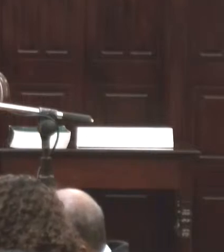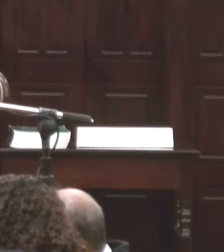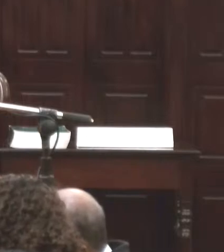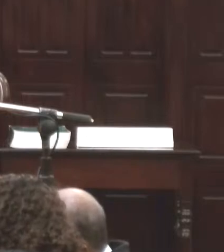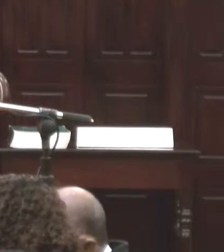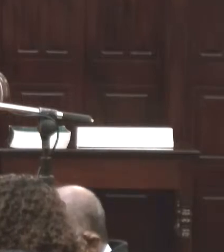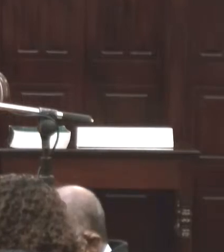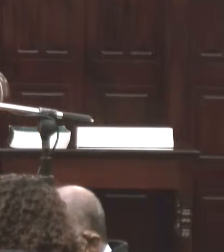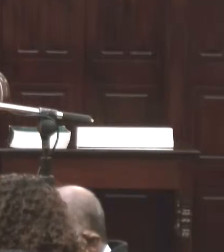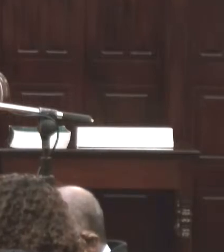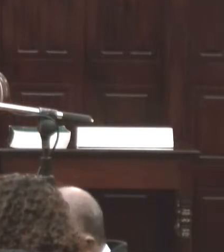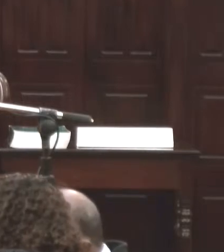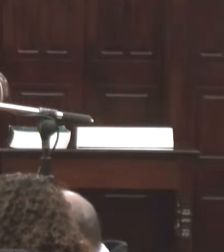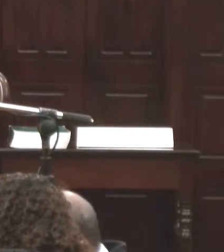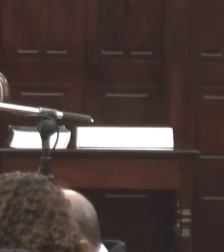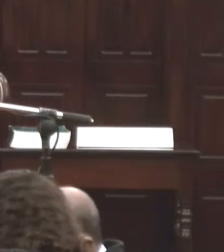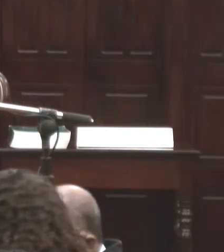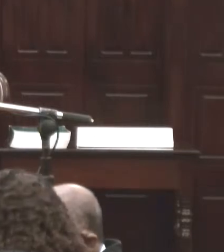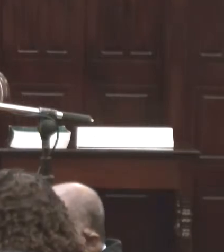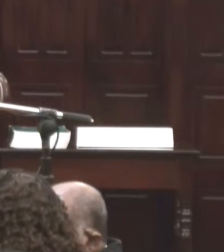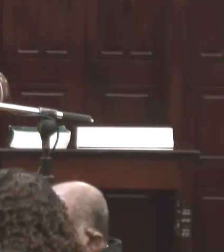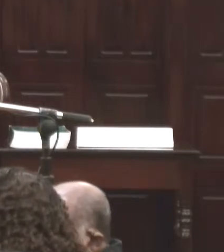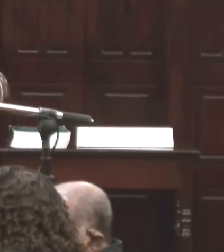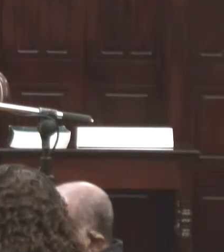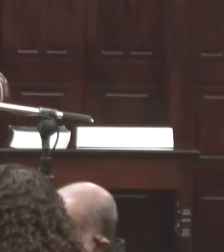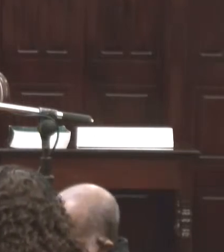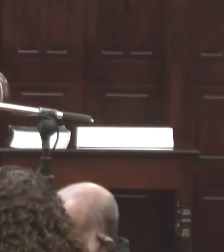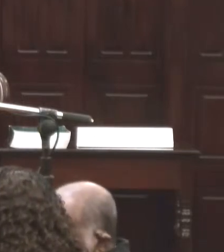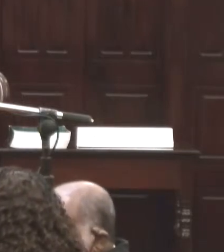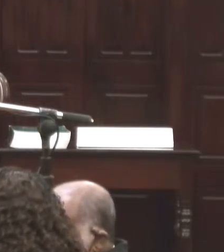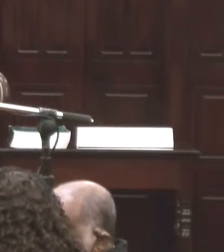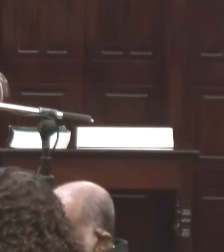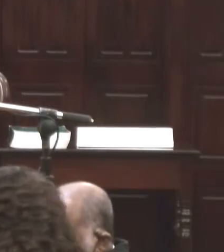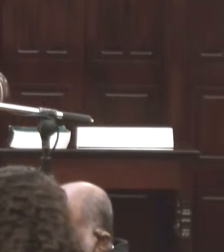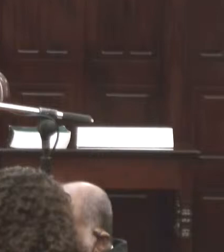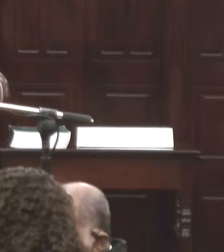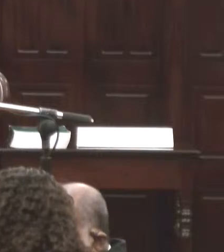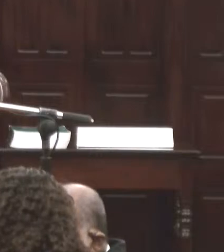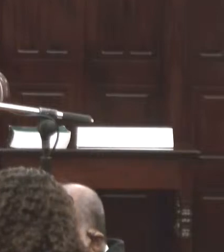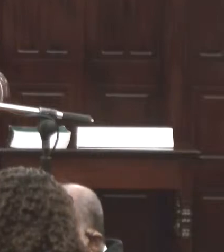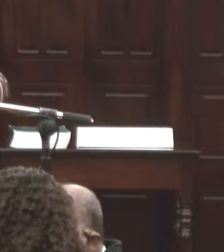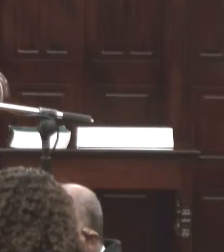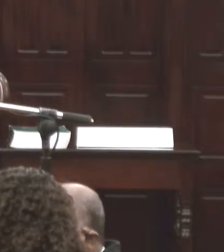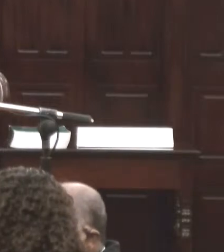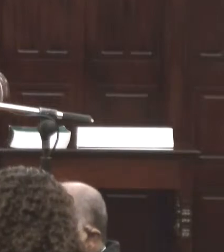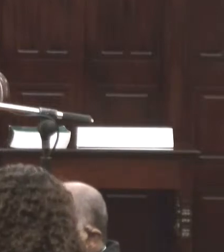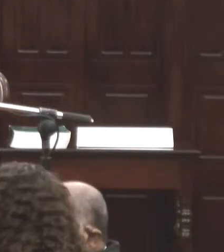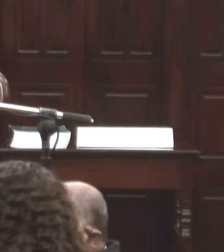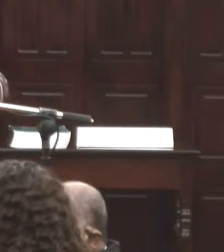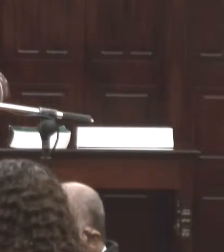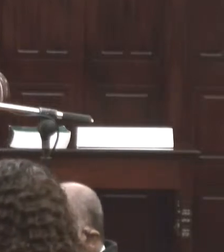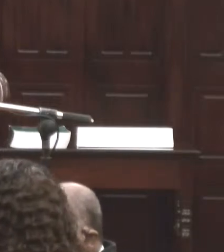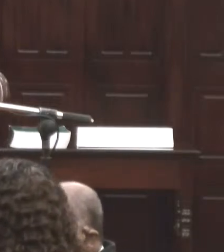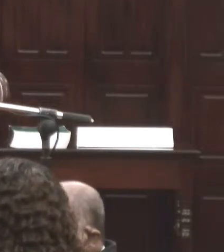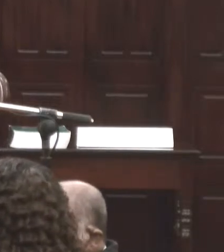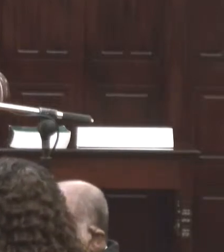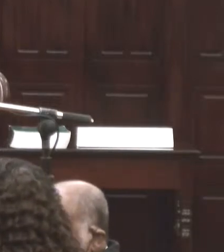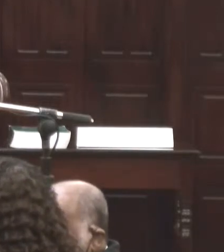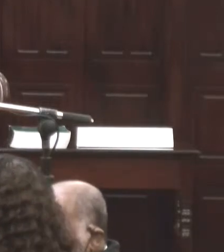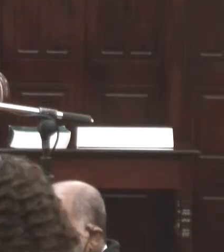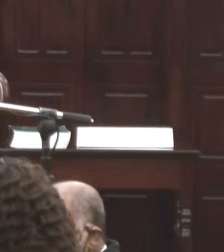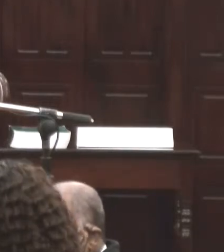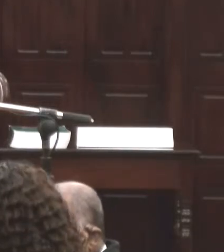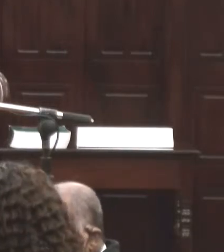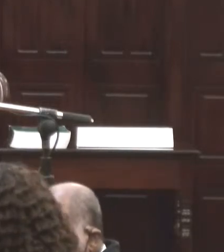this Honourable Chamber was in Standing Finance Committee debating the Appropriation Bill 2025. To that we shall